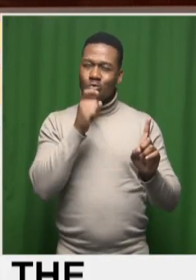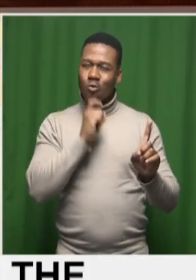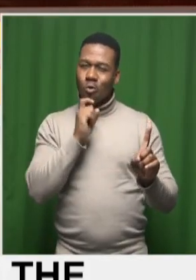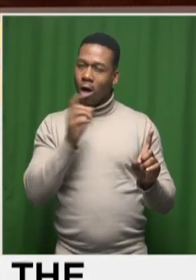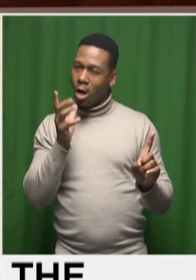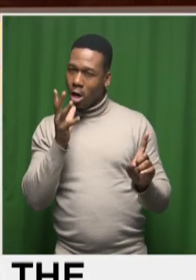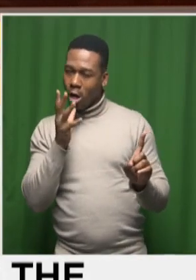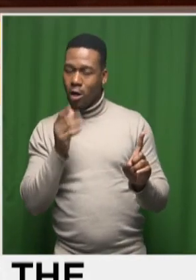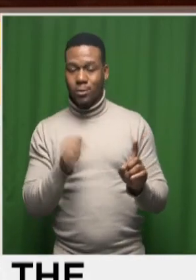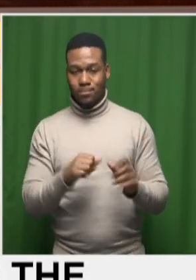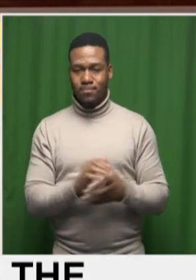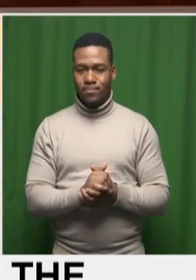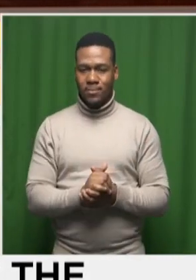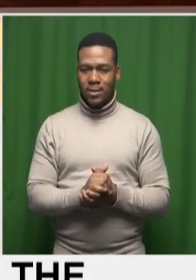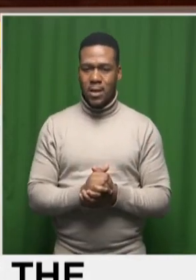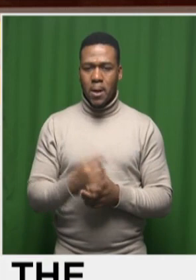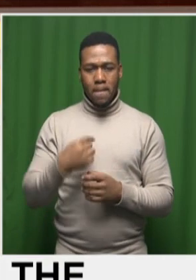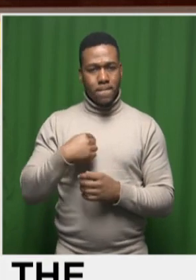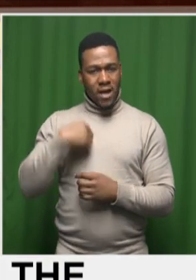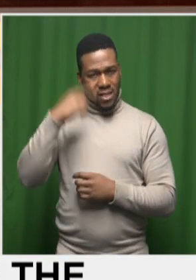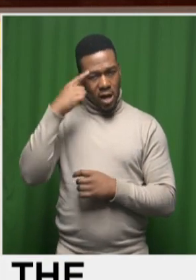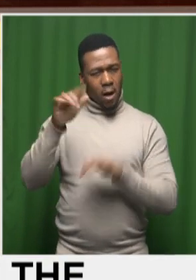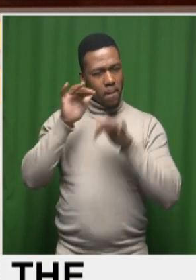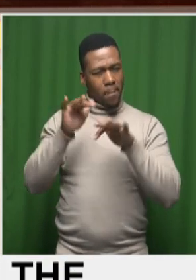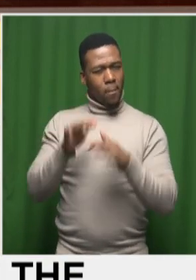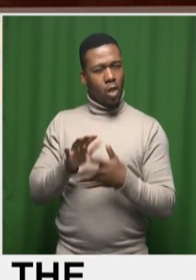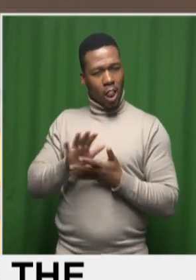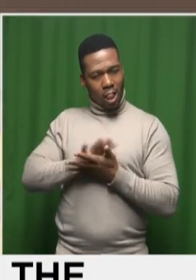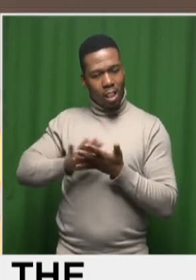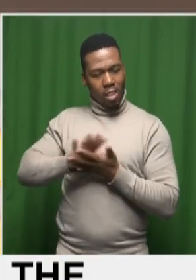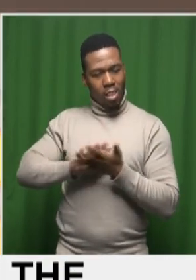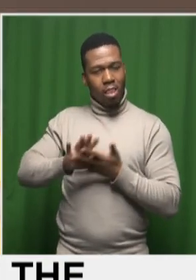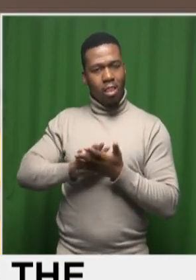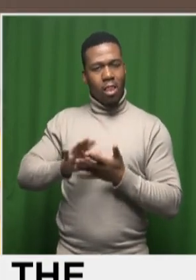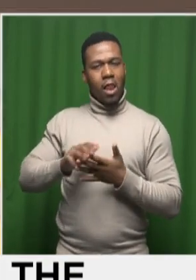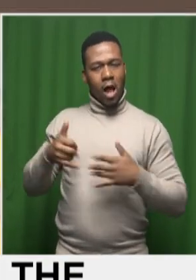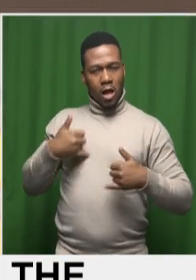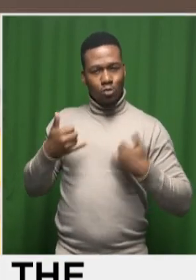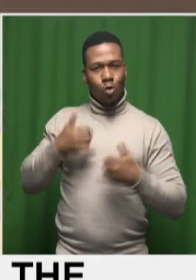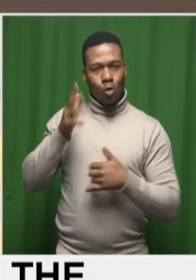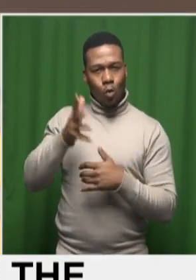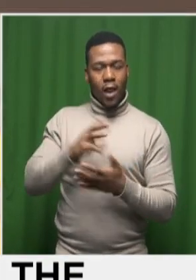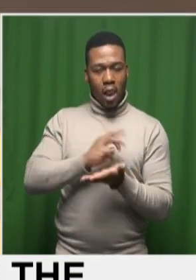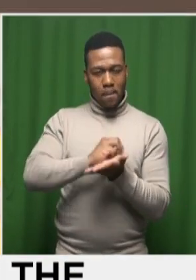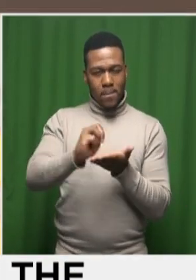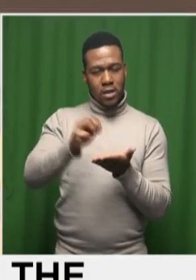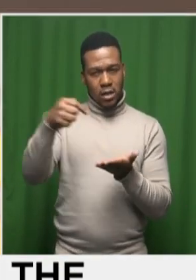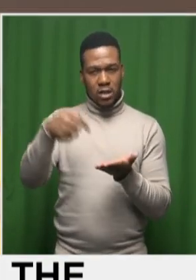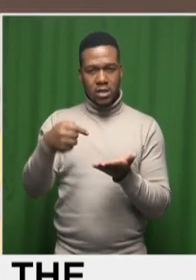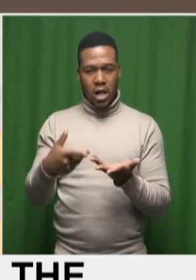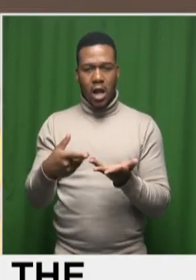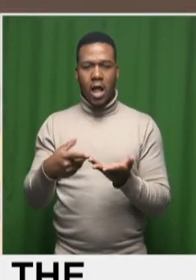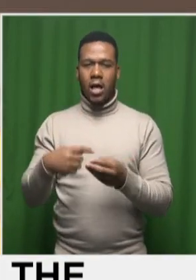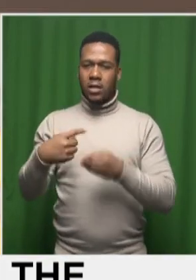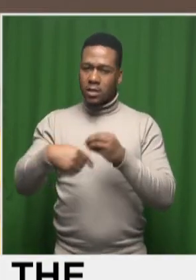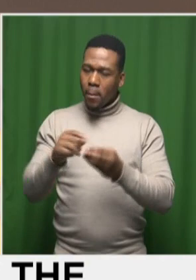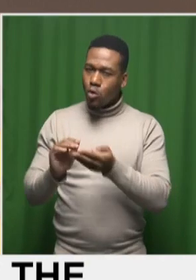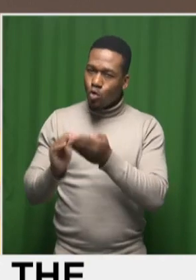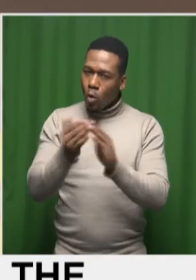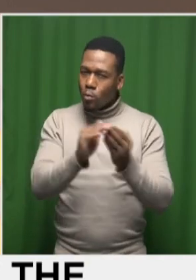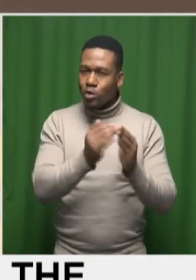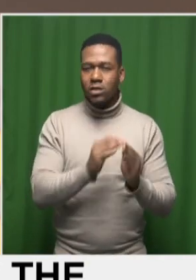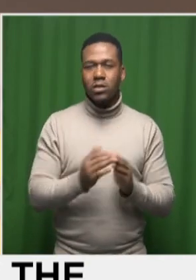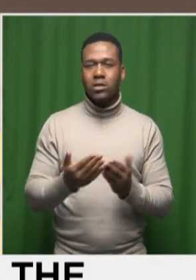I think it's definitely, people will embrace it. There's messages in there that it's about community. It's